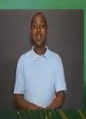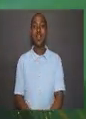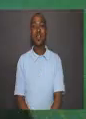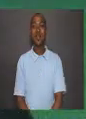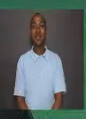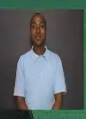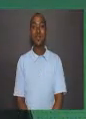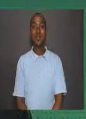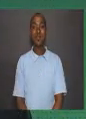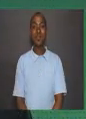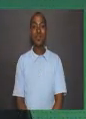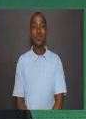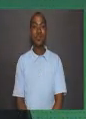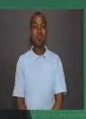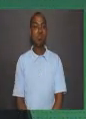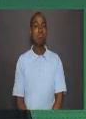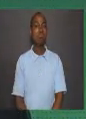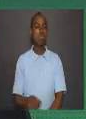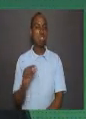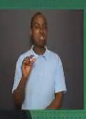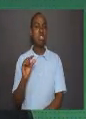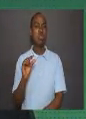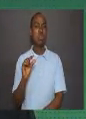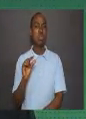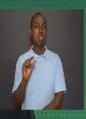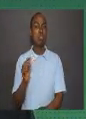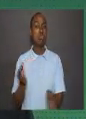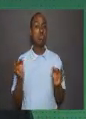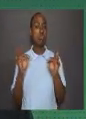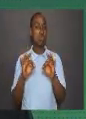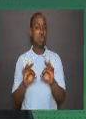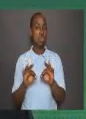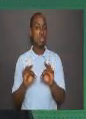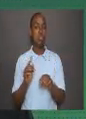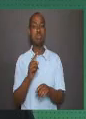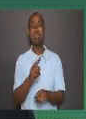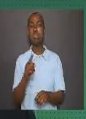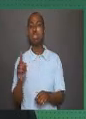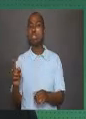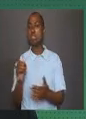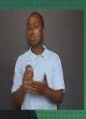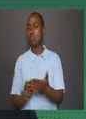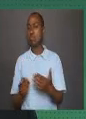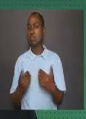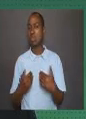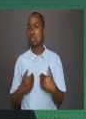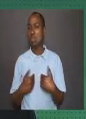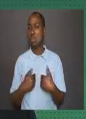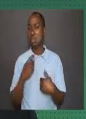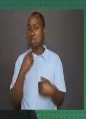AIDS. Some important points that you could have listed